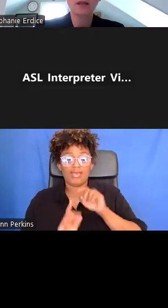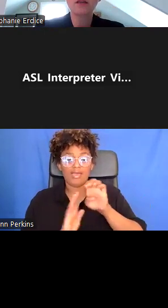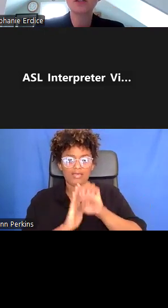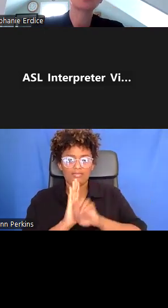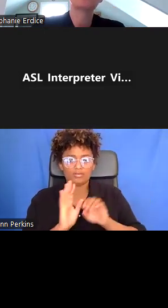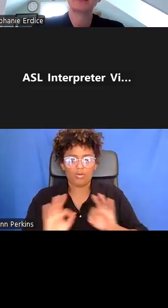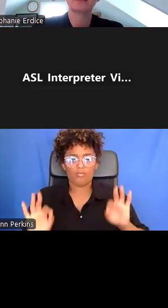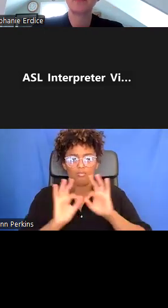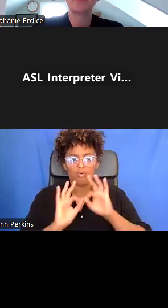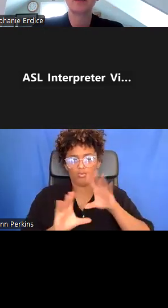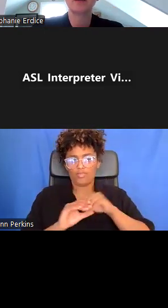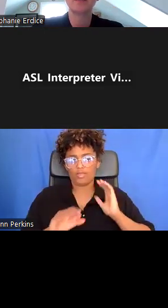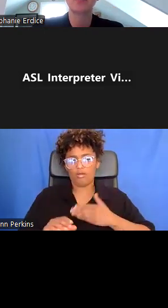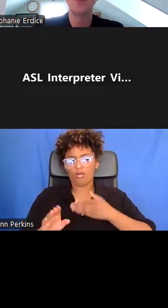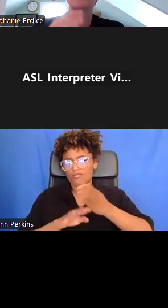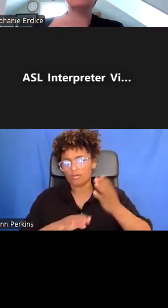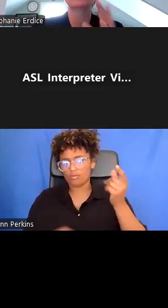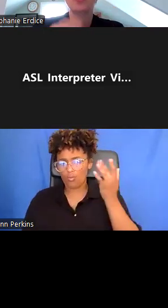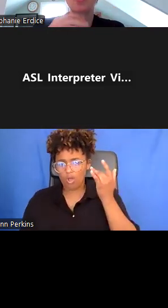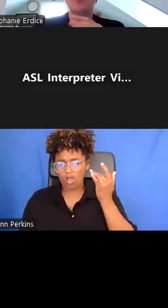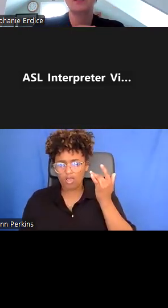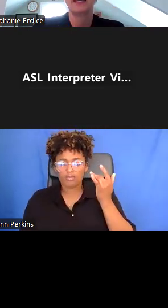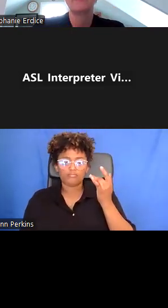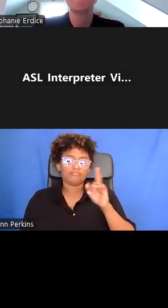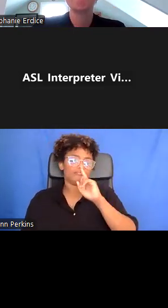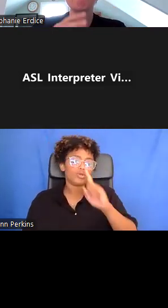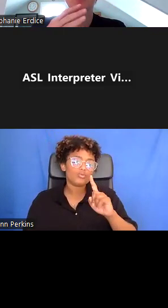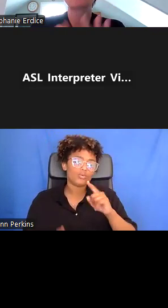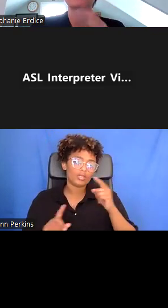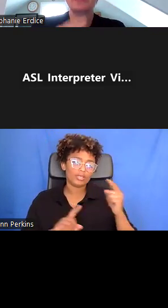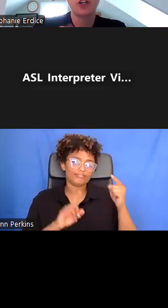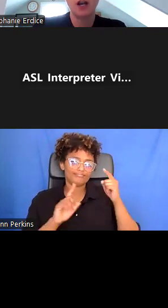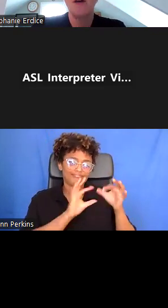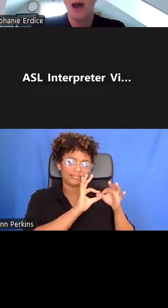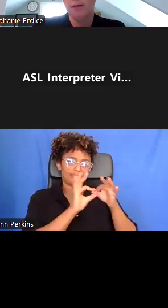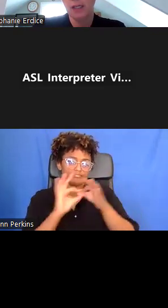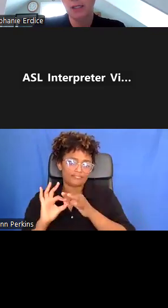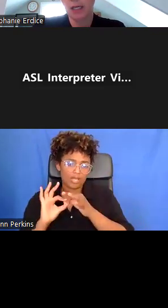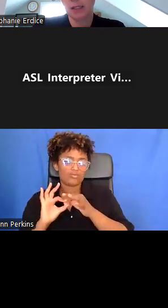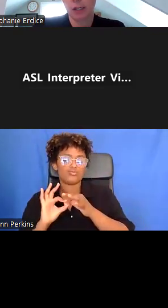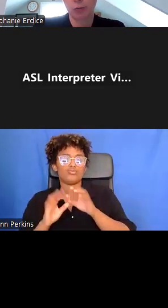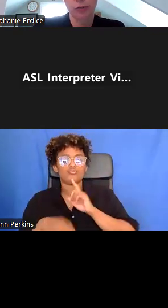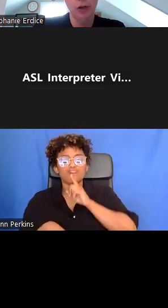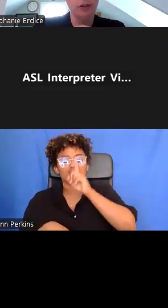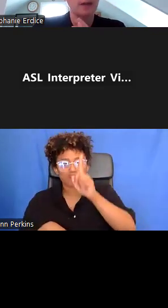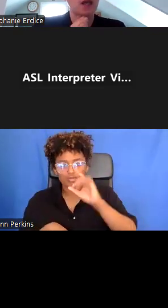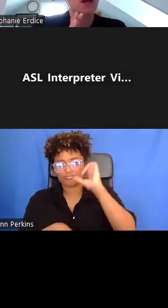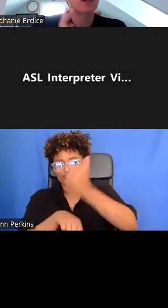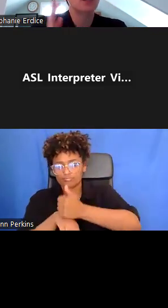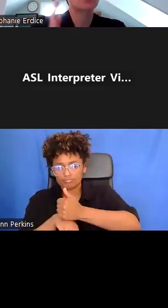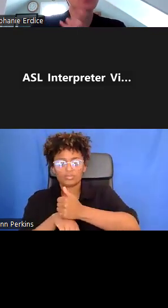And I think that this goes back to some of the original like creation of advocacy and sexual